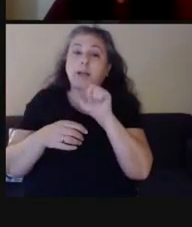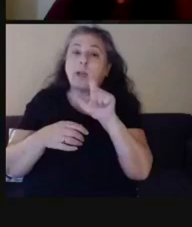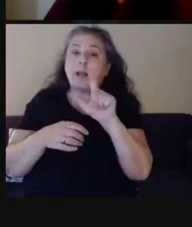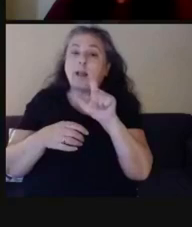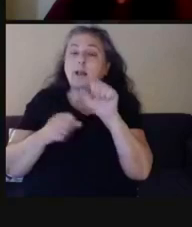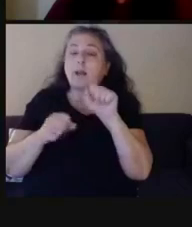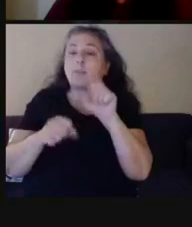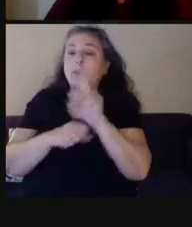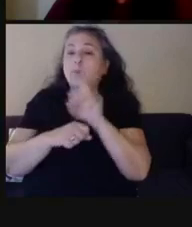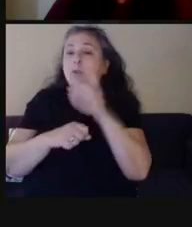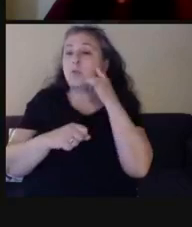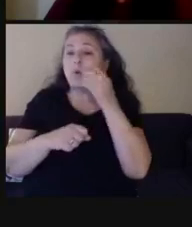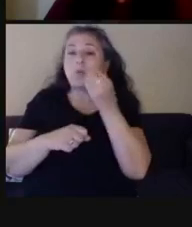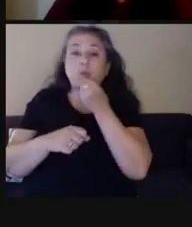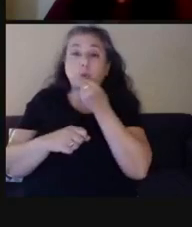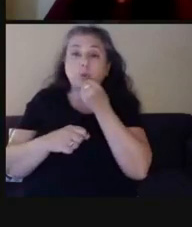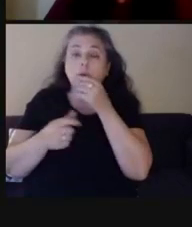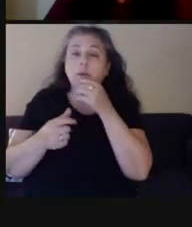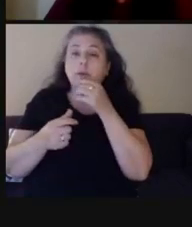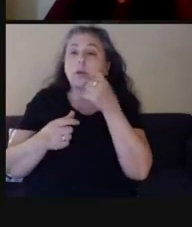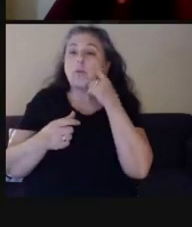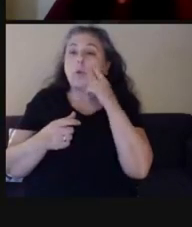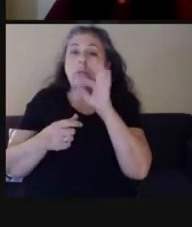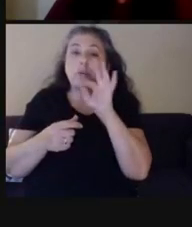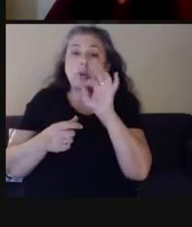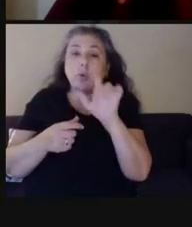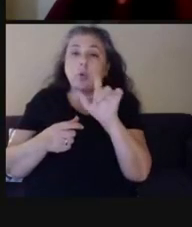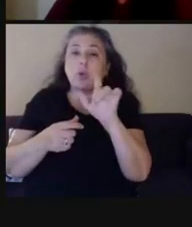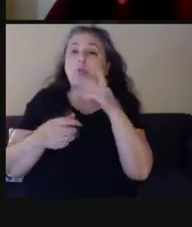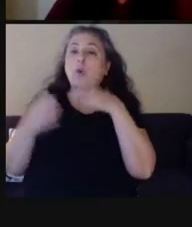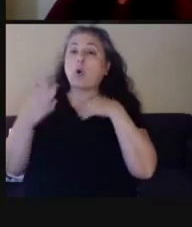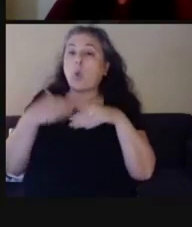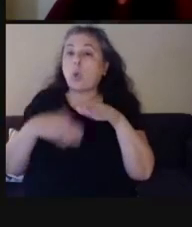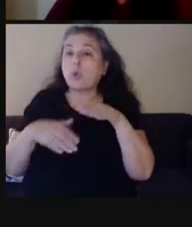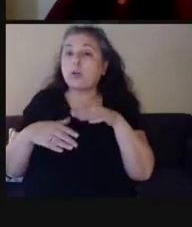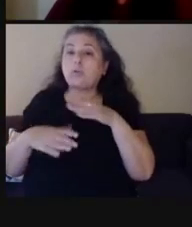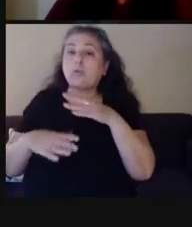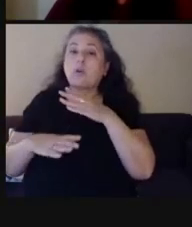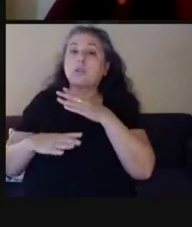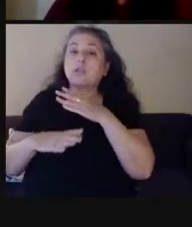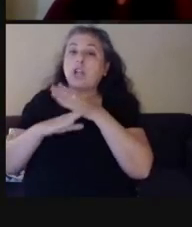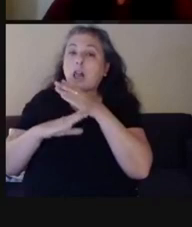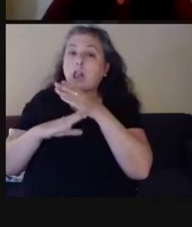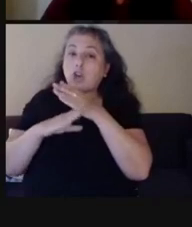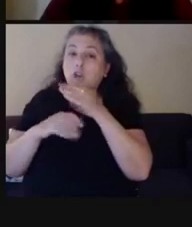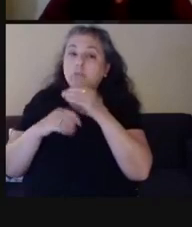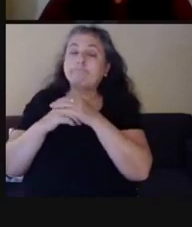used for food, for fuel, for clothing, for shelter.